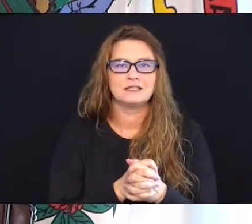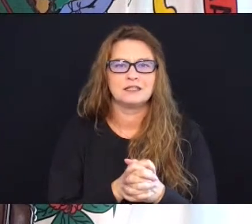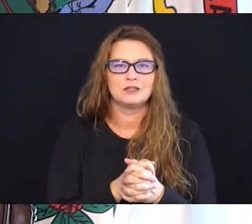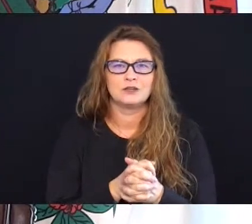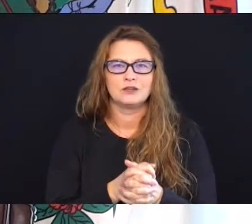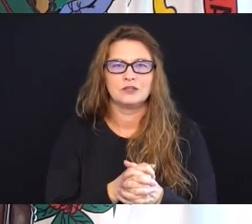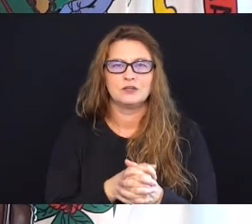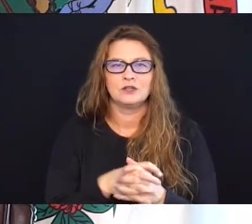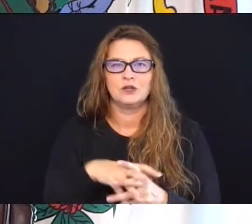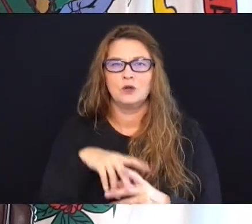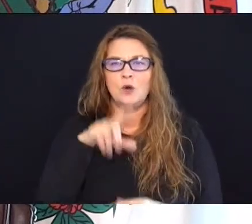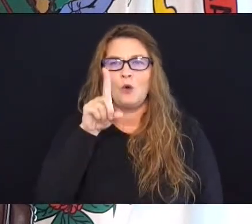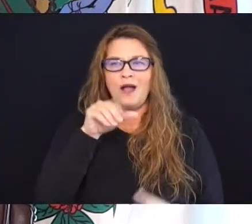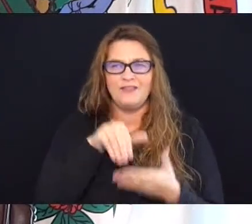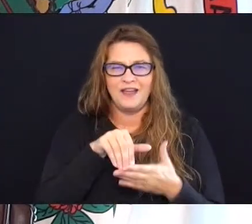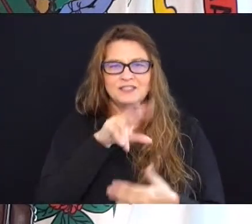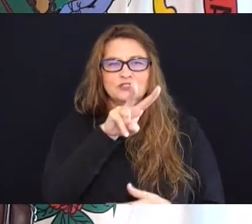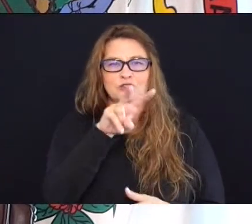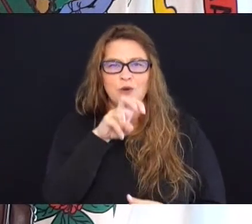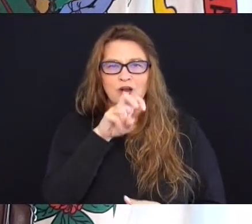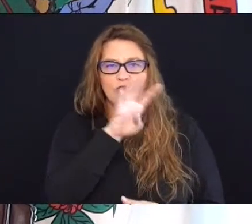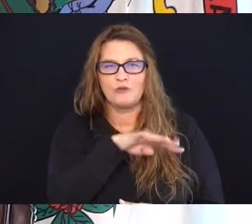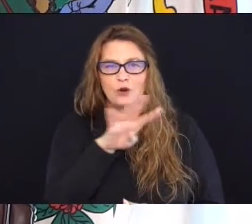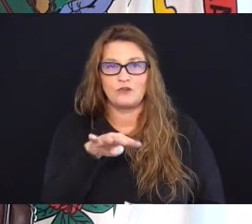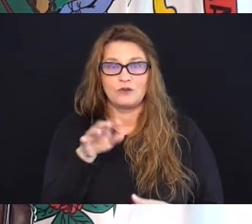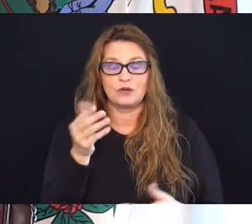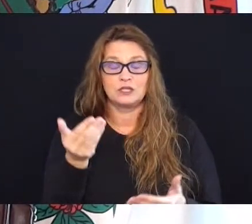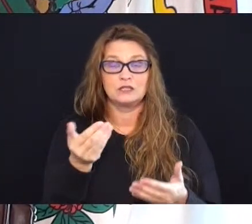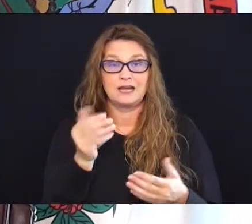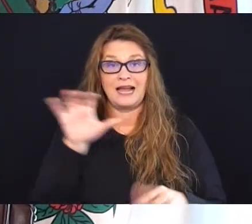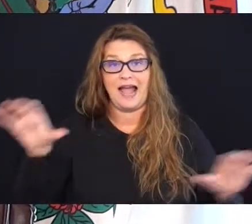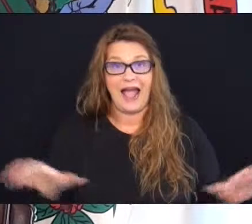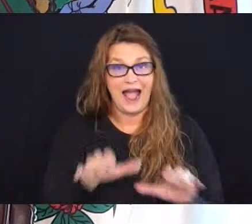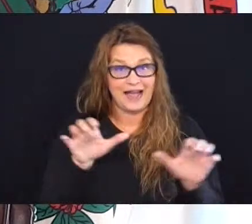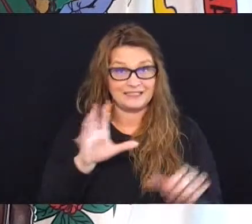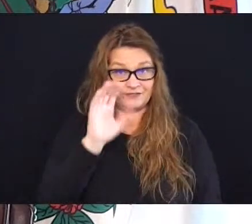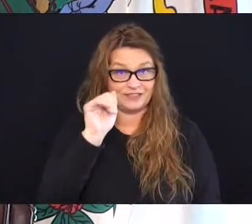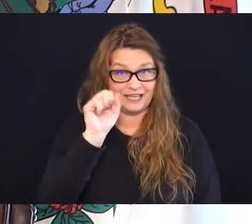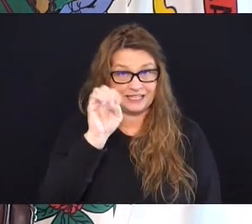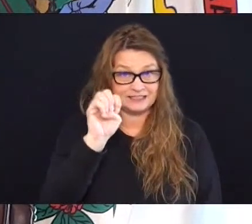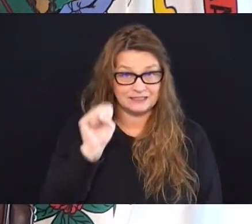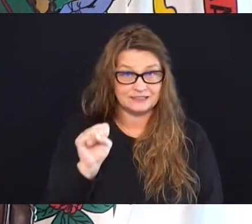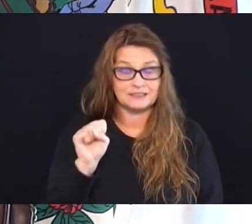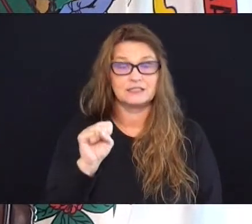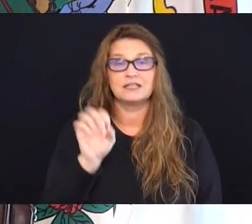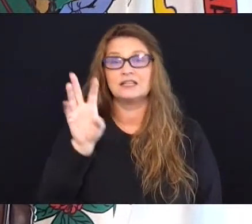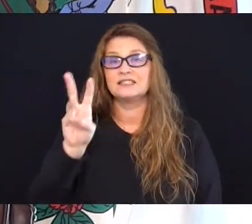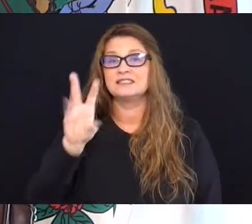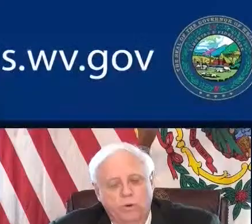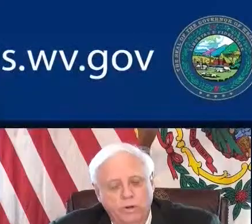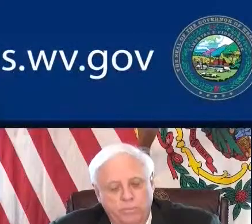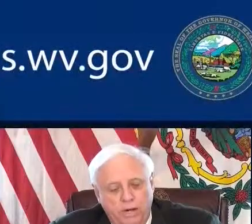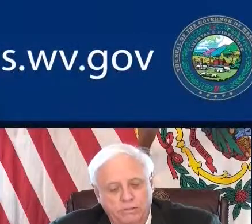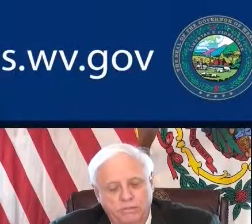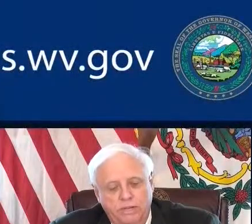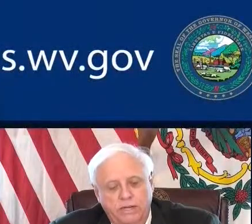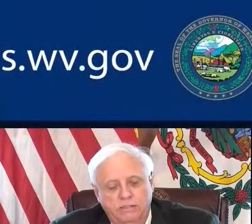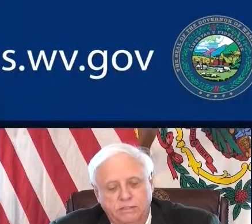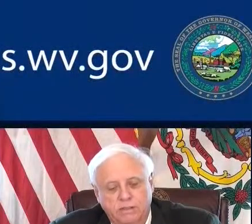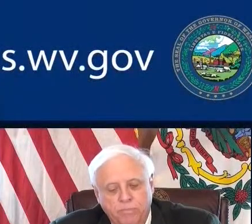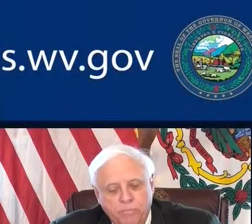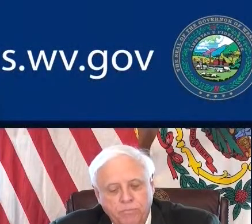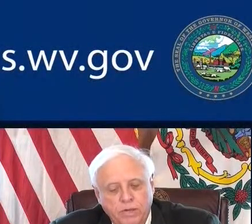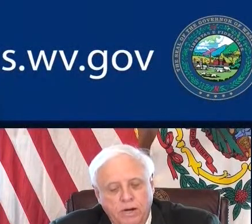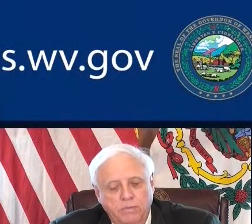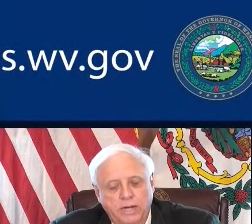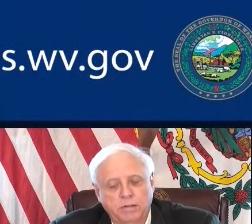got 1,244 new active cases in West Virginia now, 664 new positive